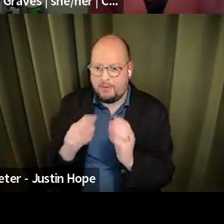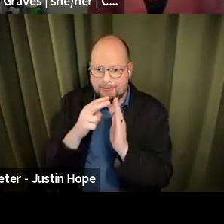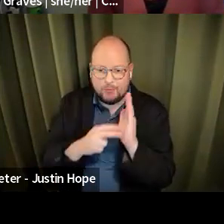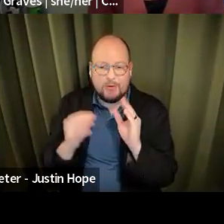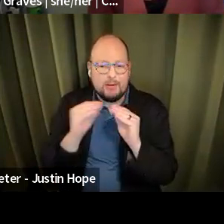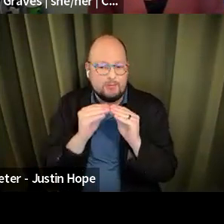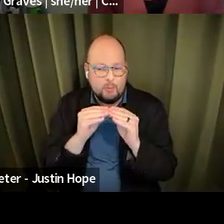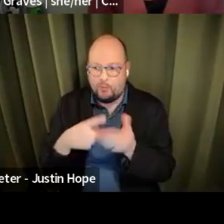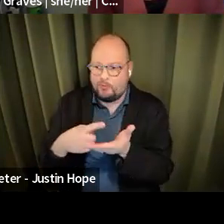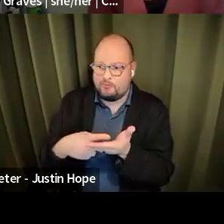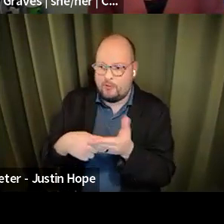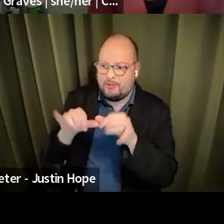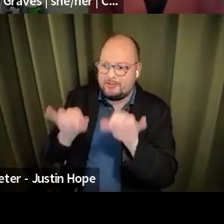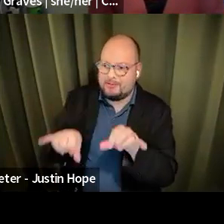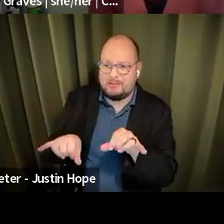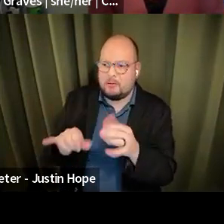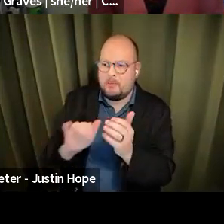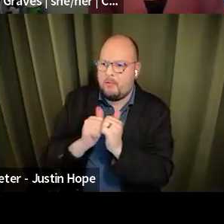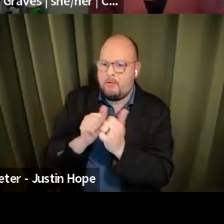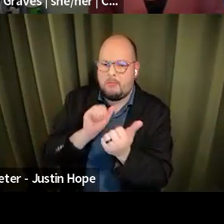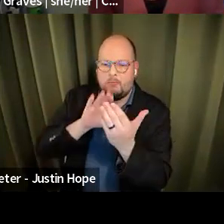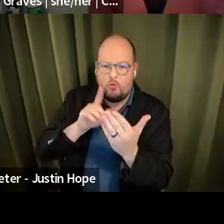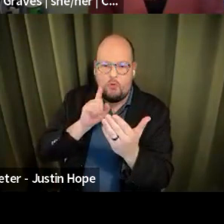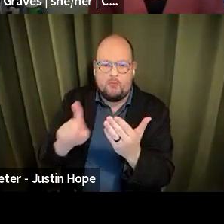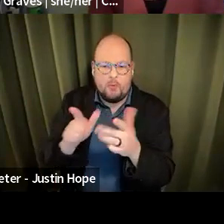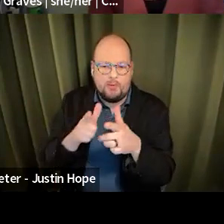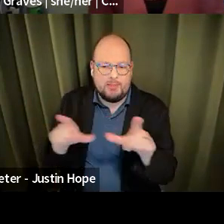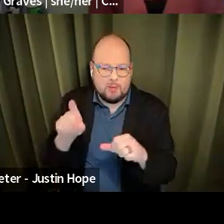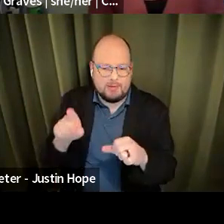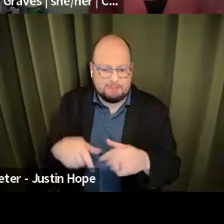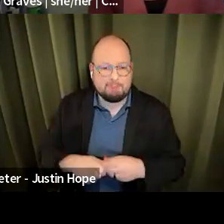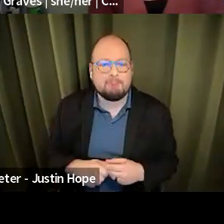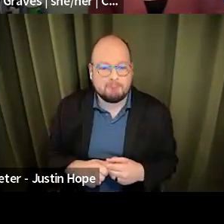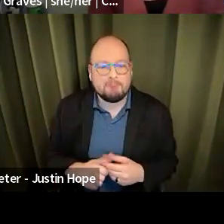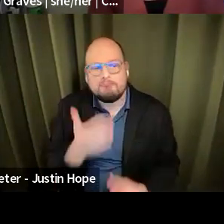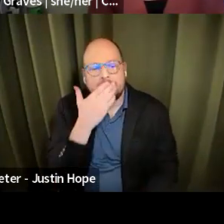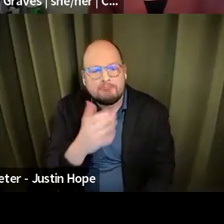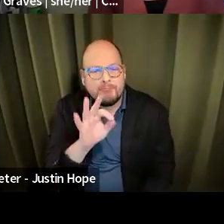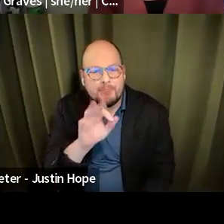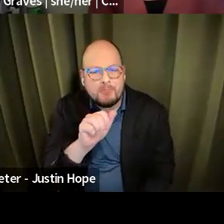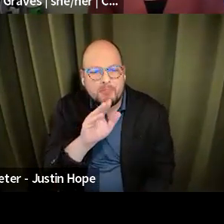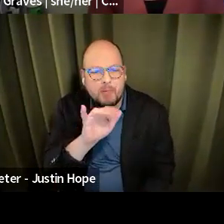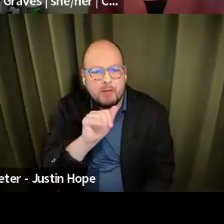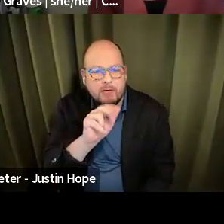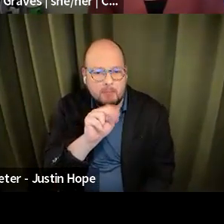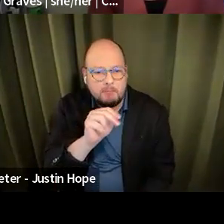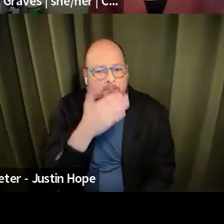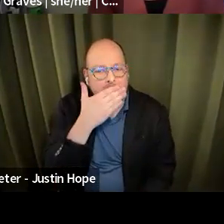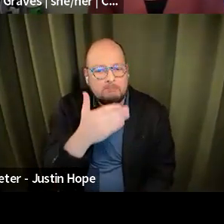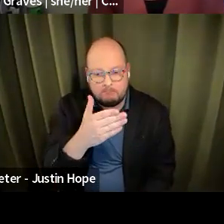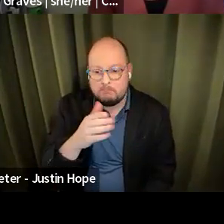your institution does to meet those needs. Great, thanks you, Fabian. Anyone else want to comment on that?